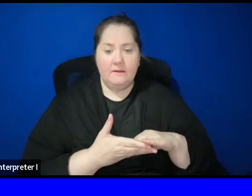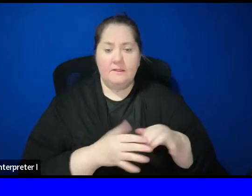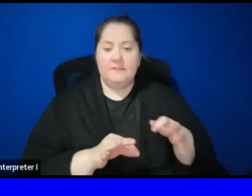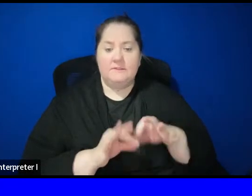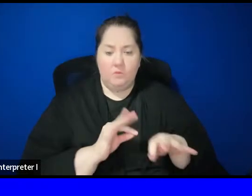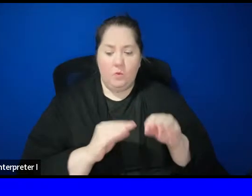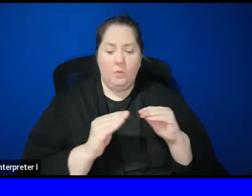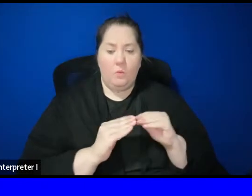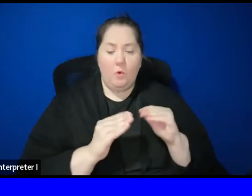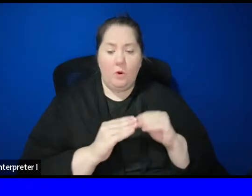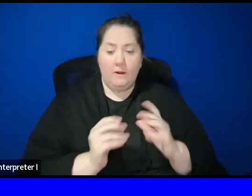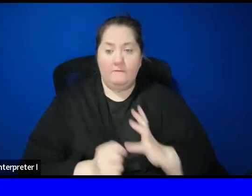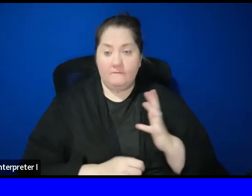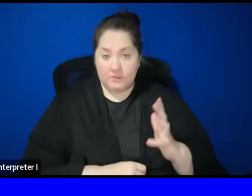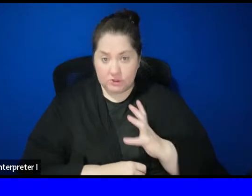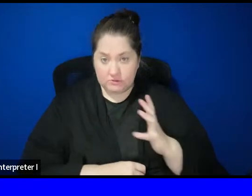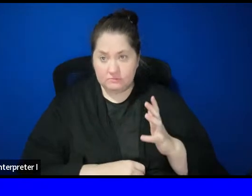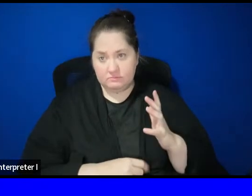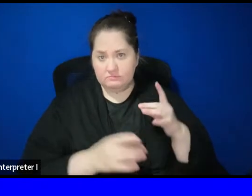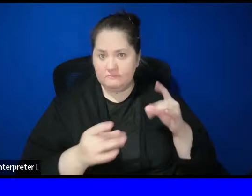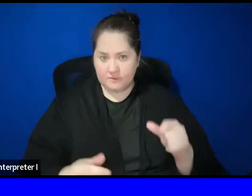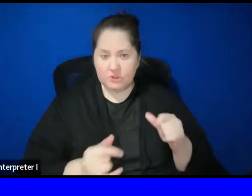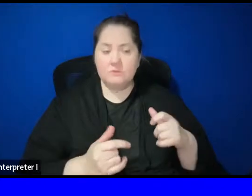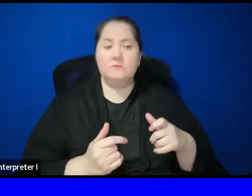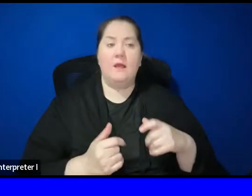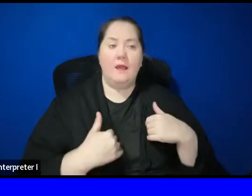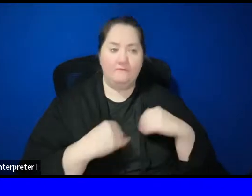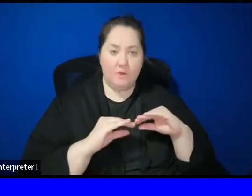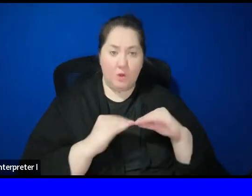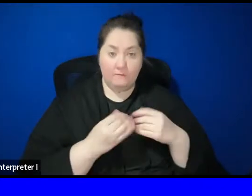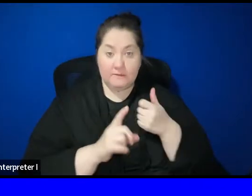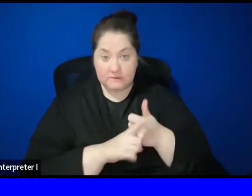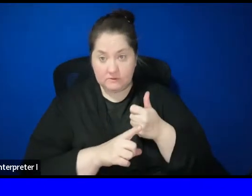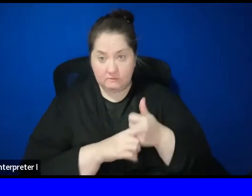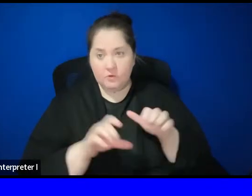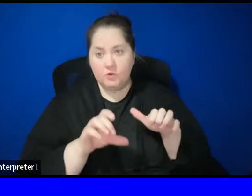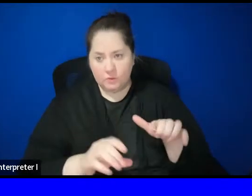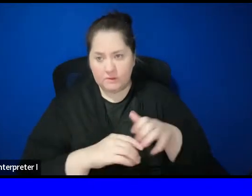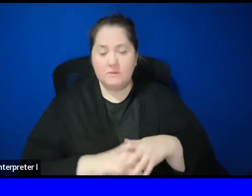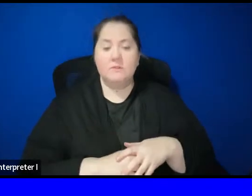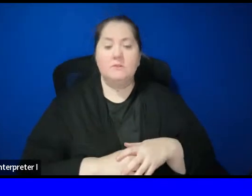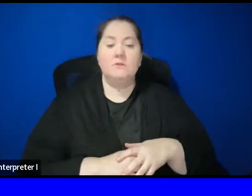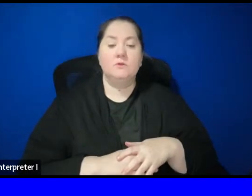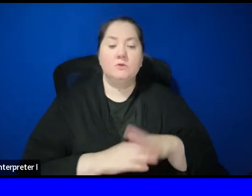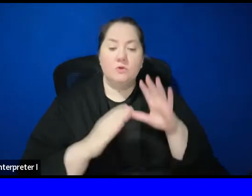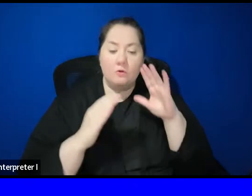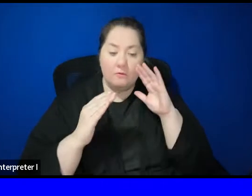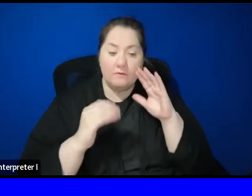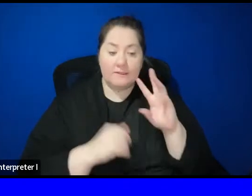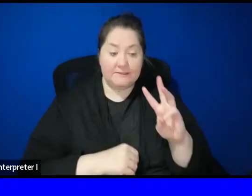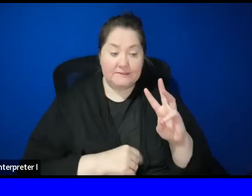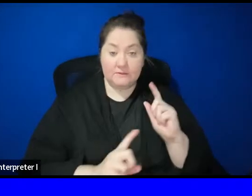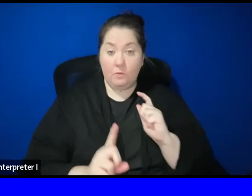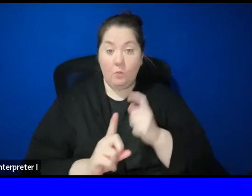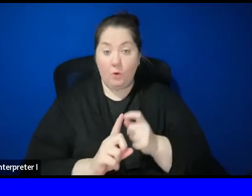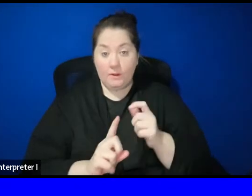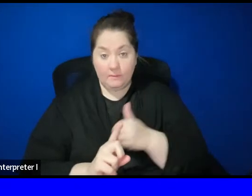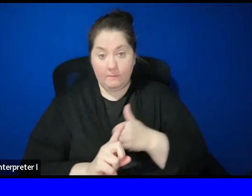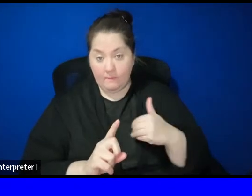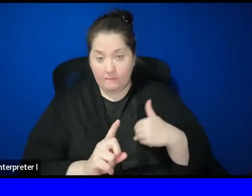and more efficient to have the office itself do it. And thus the 6 appointed